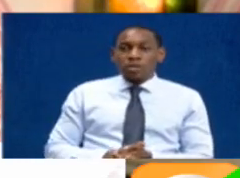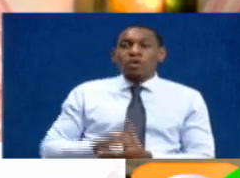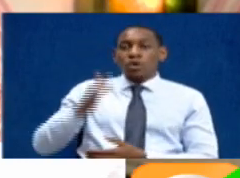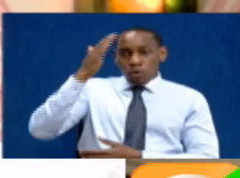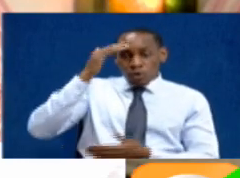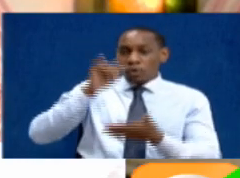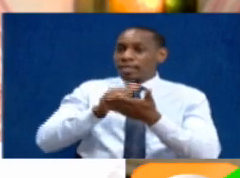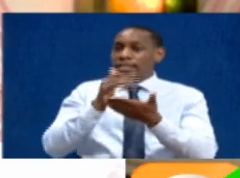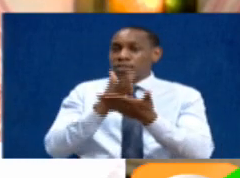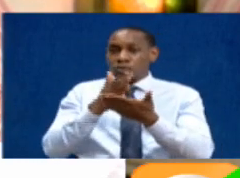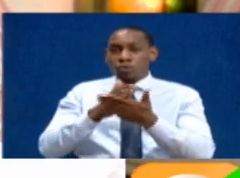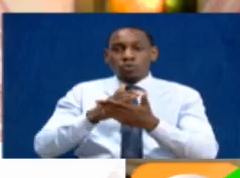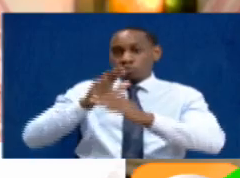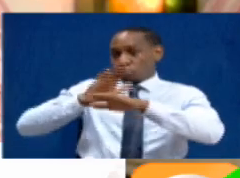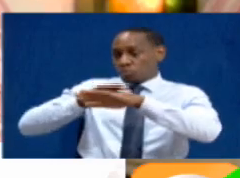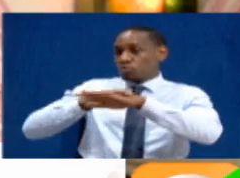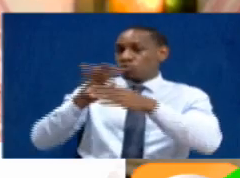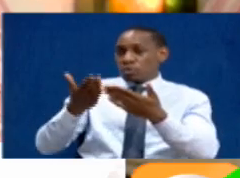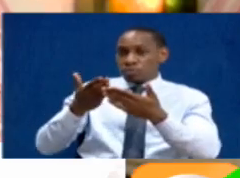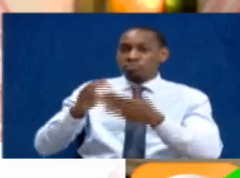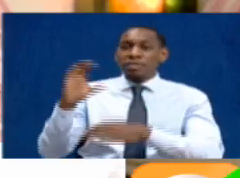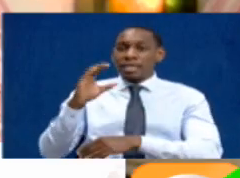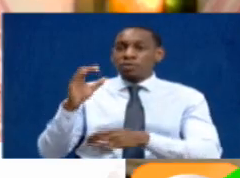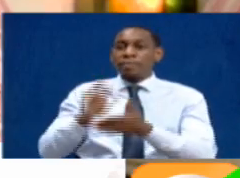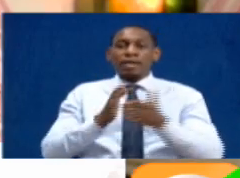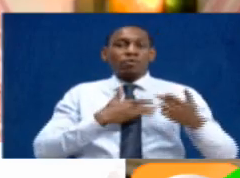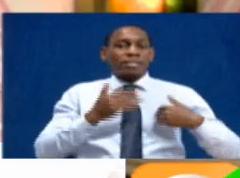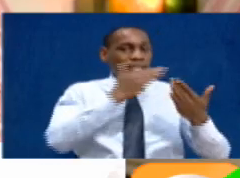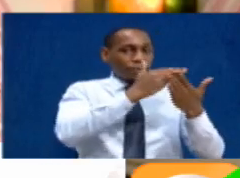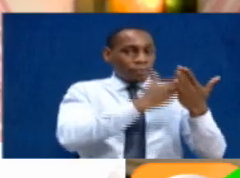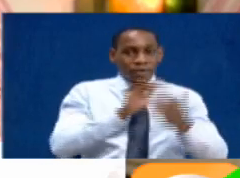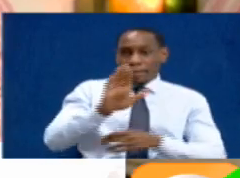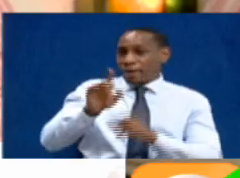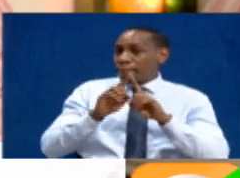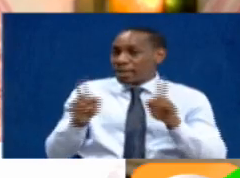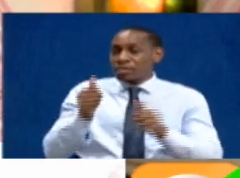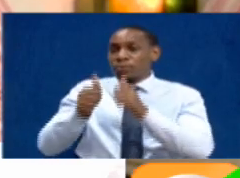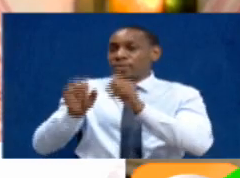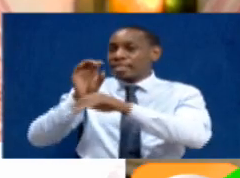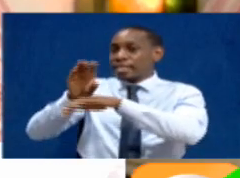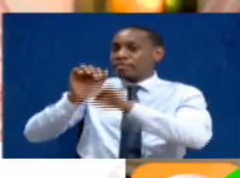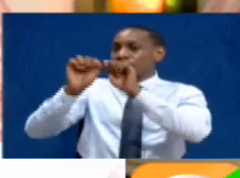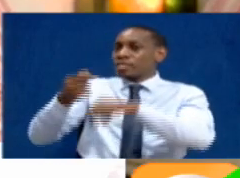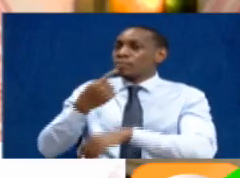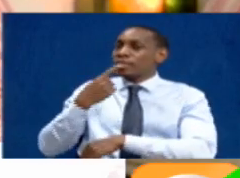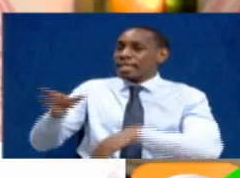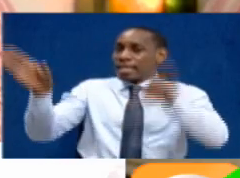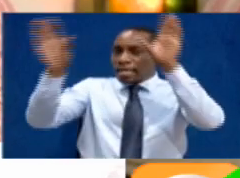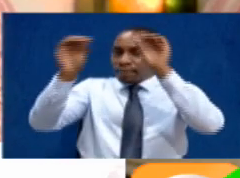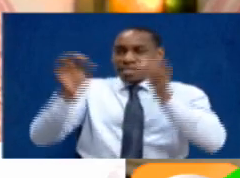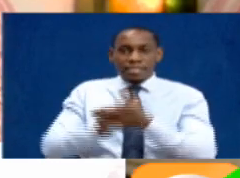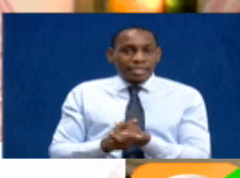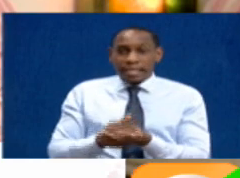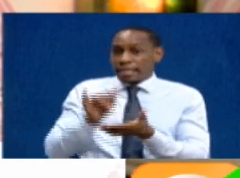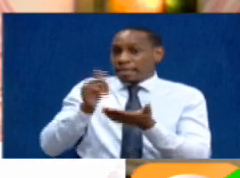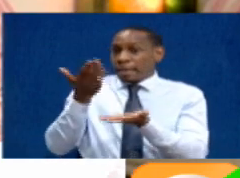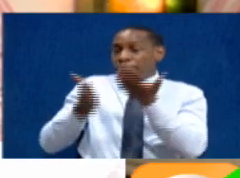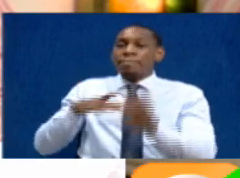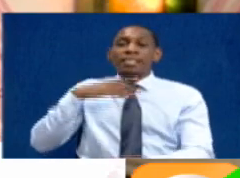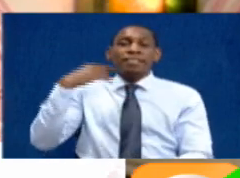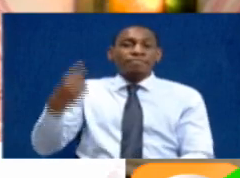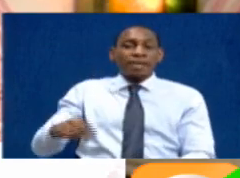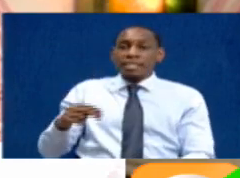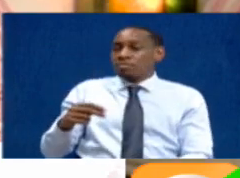I know he's one of your good customers when he comes to your show. But what advice can he give to president? Maybe crack